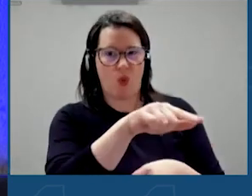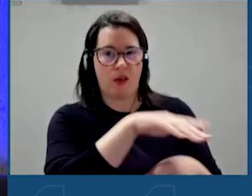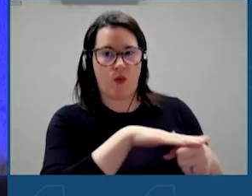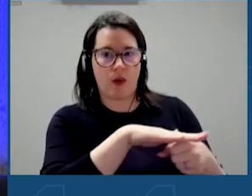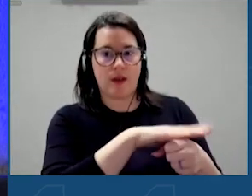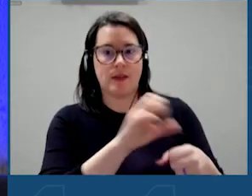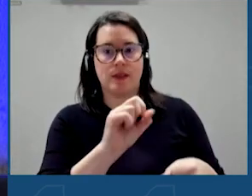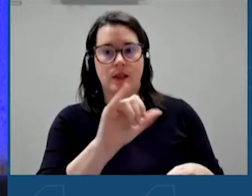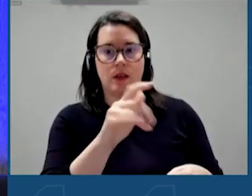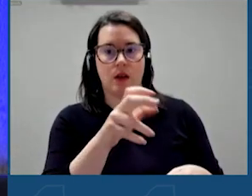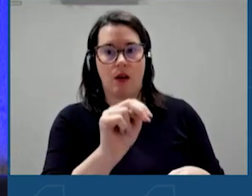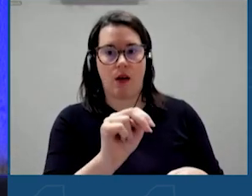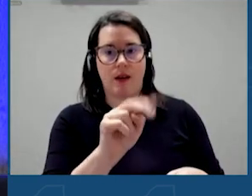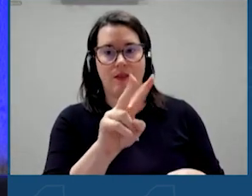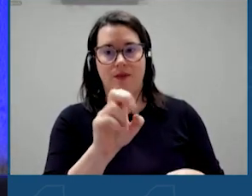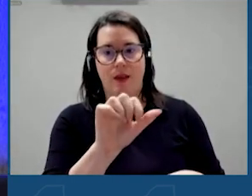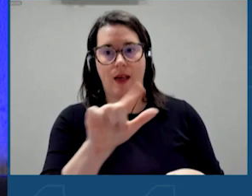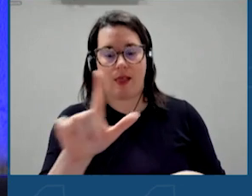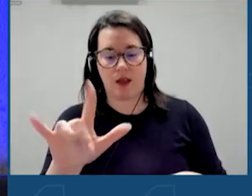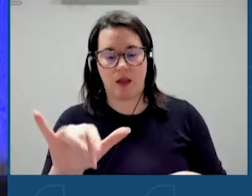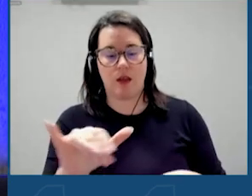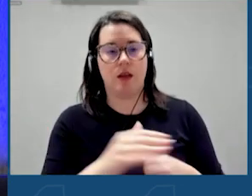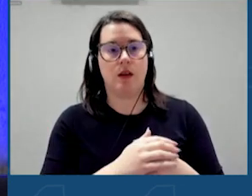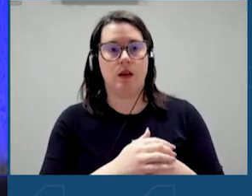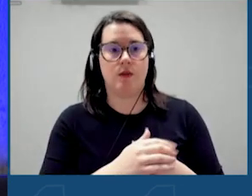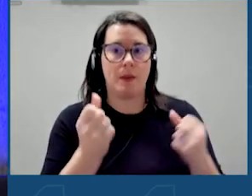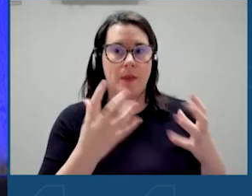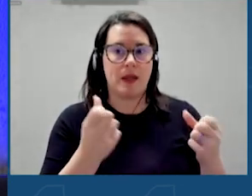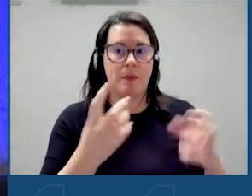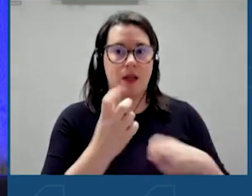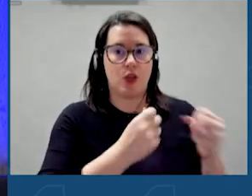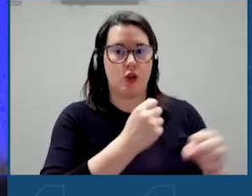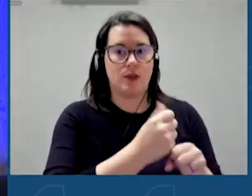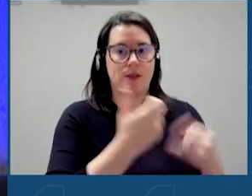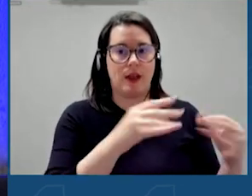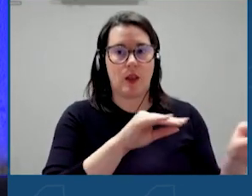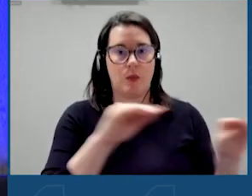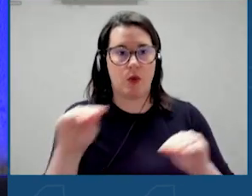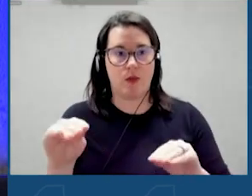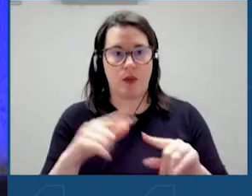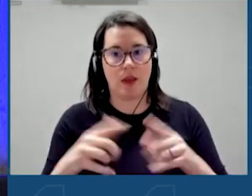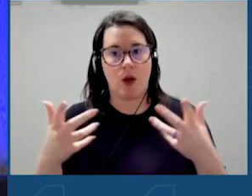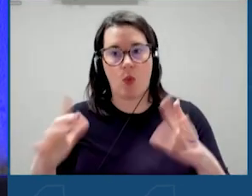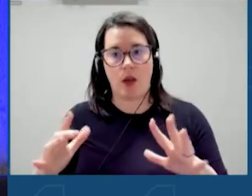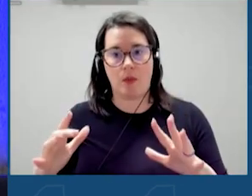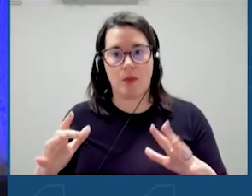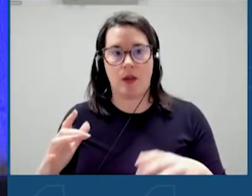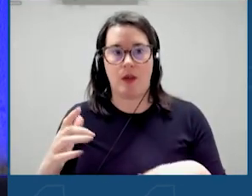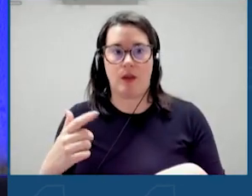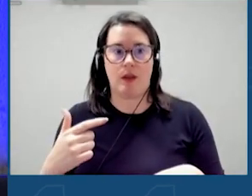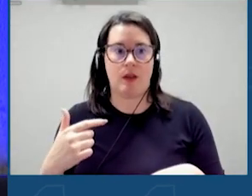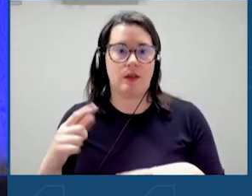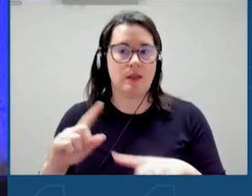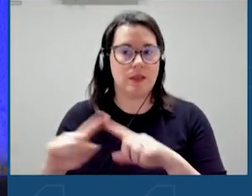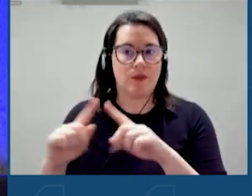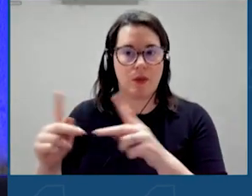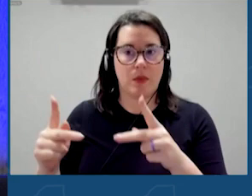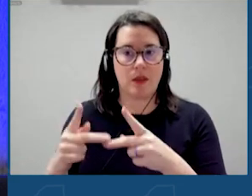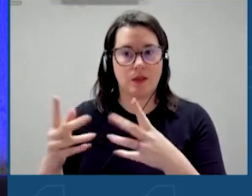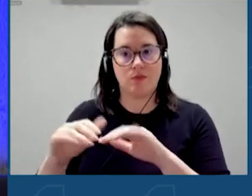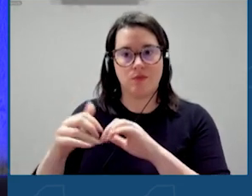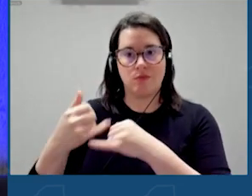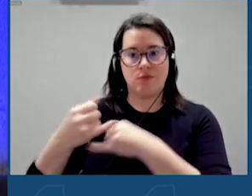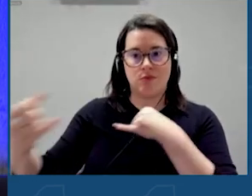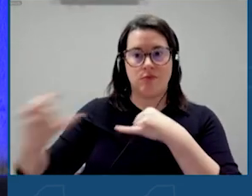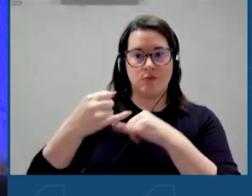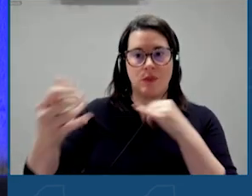Valley for a generation, they're now coming here. They don't want to be in suburban office parks. They want to be together. That's one